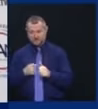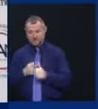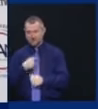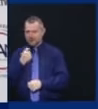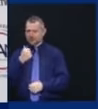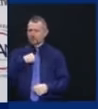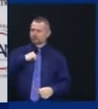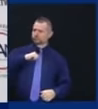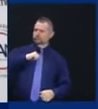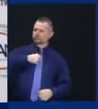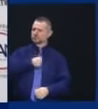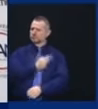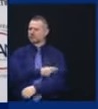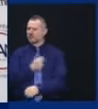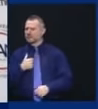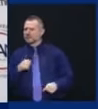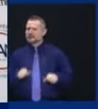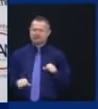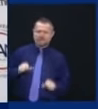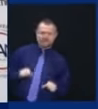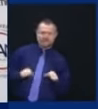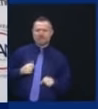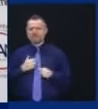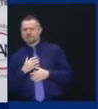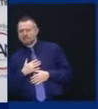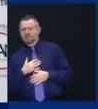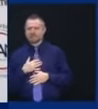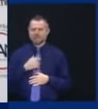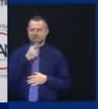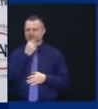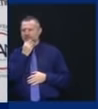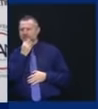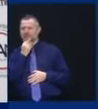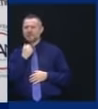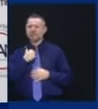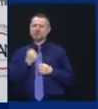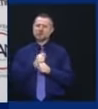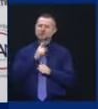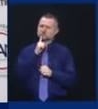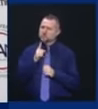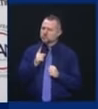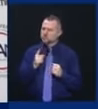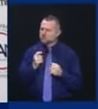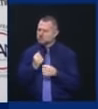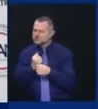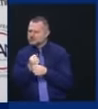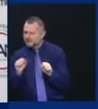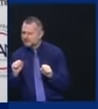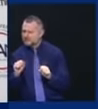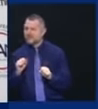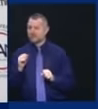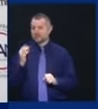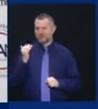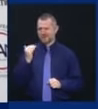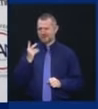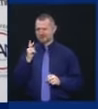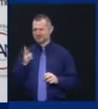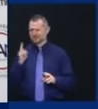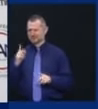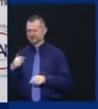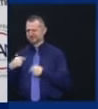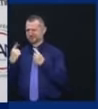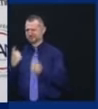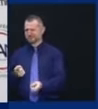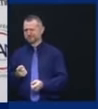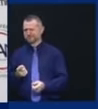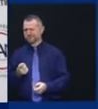one among many that said we need to be sure because history has made us